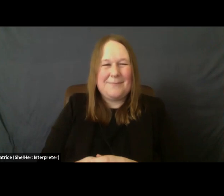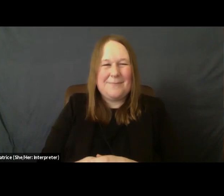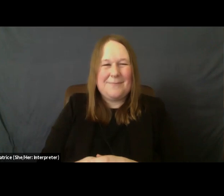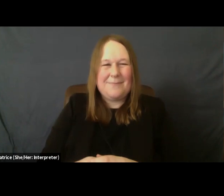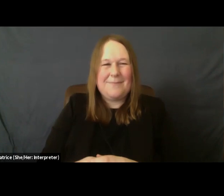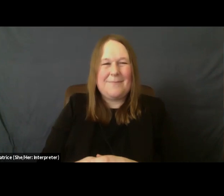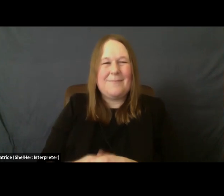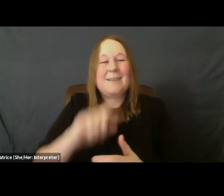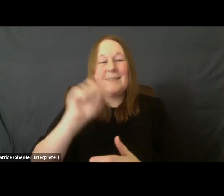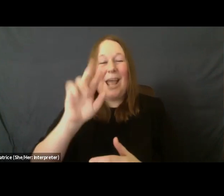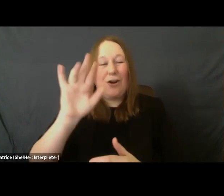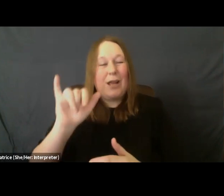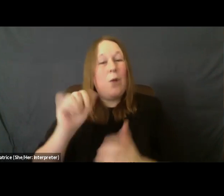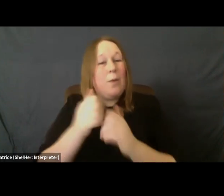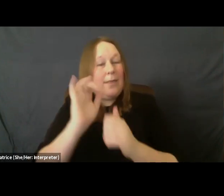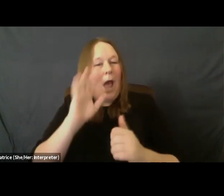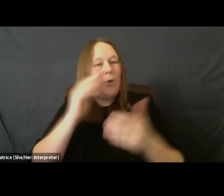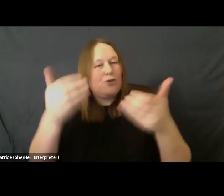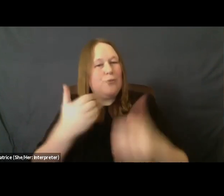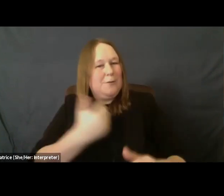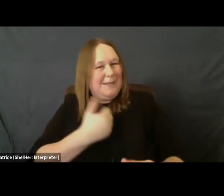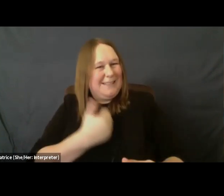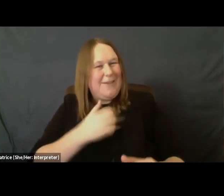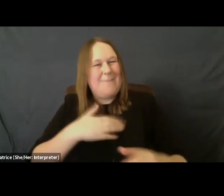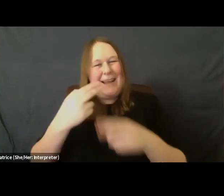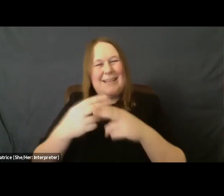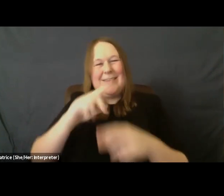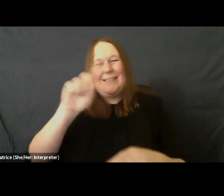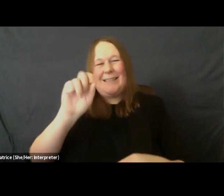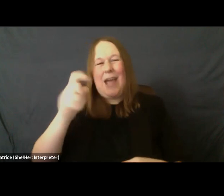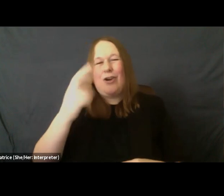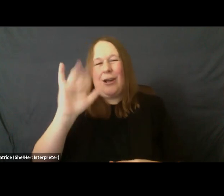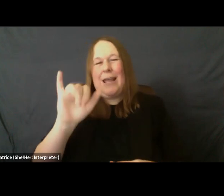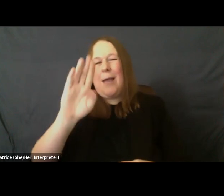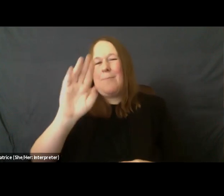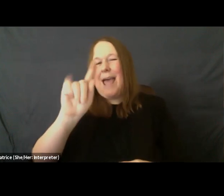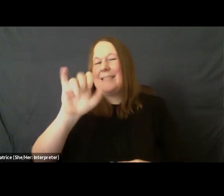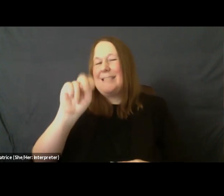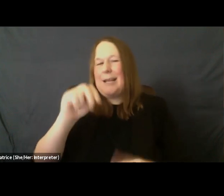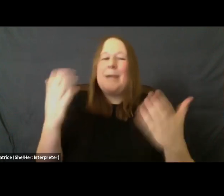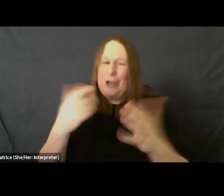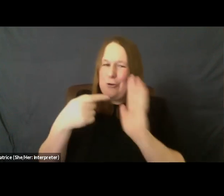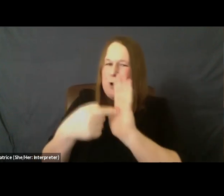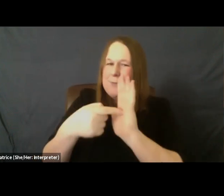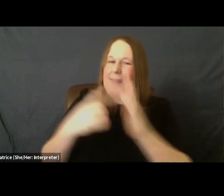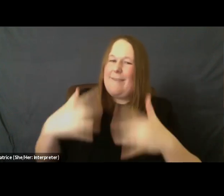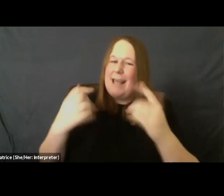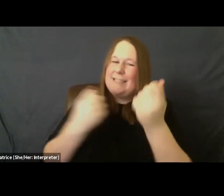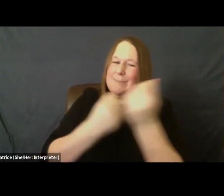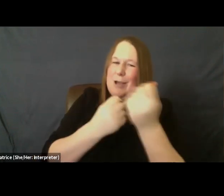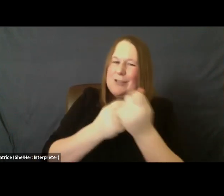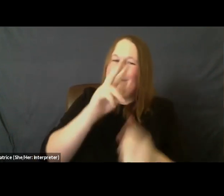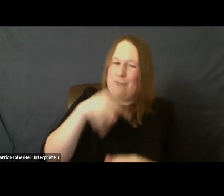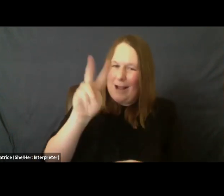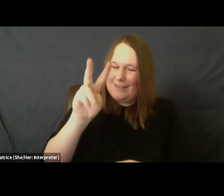So with that, I'm going to introduce myself. My name is Zachary Bastian, here representing the event sponsor,